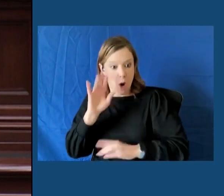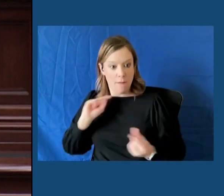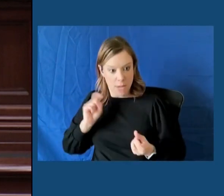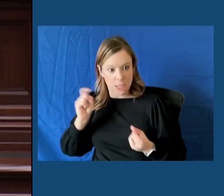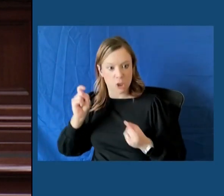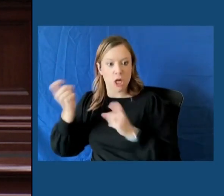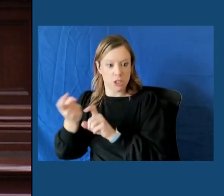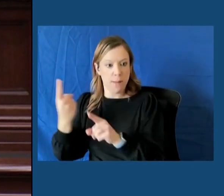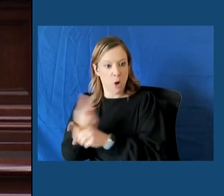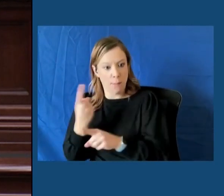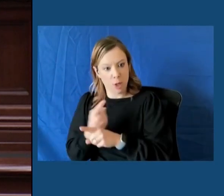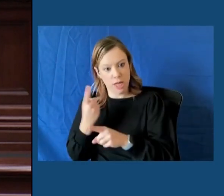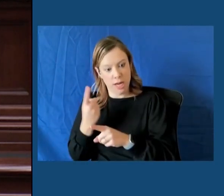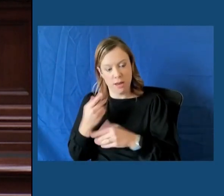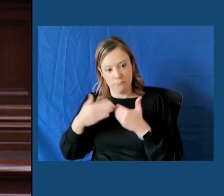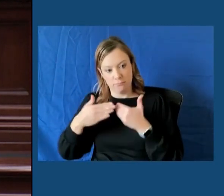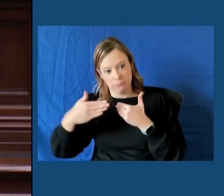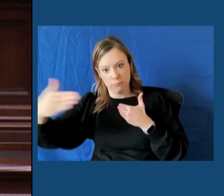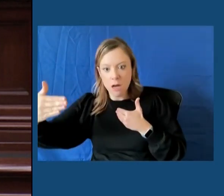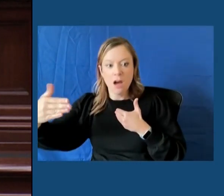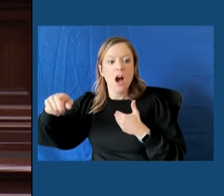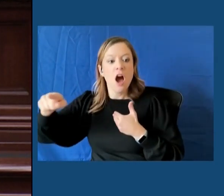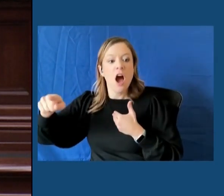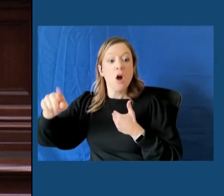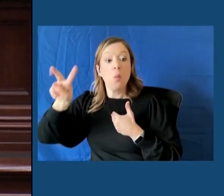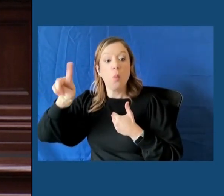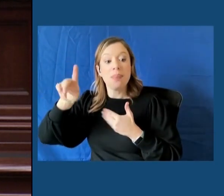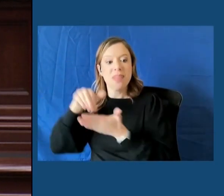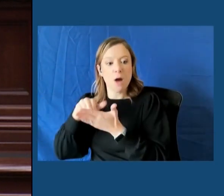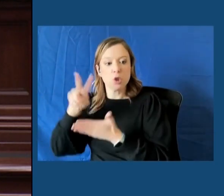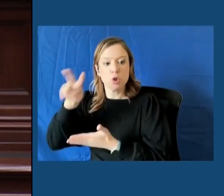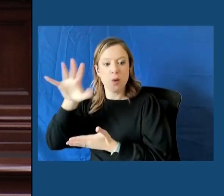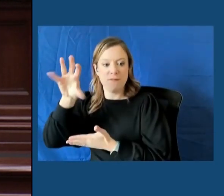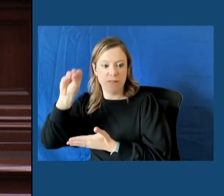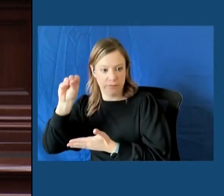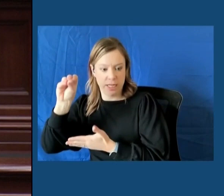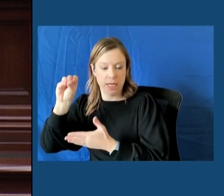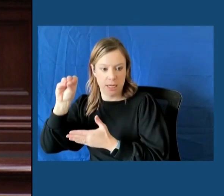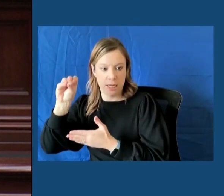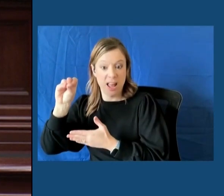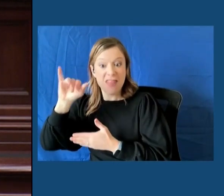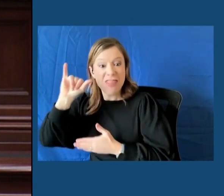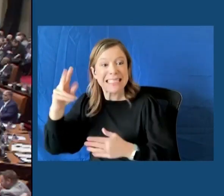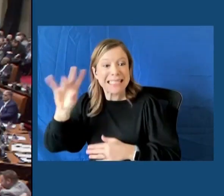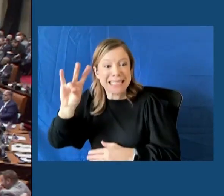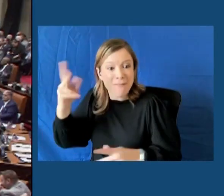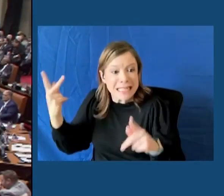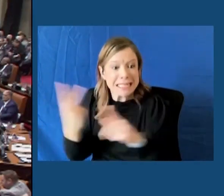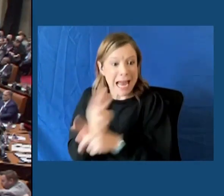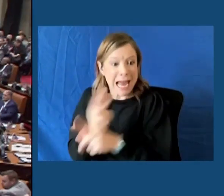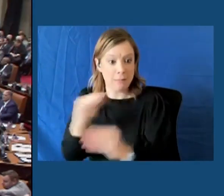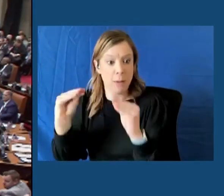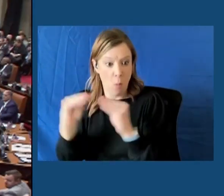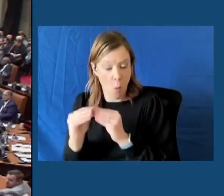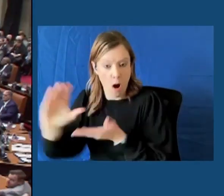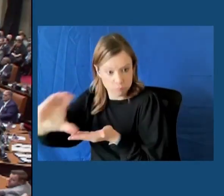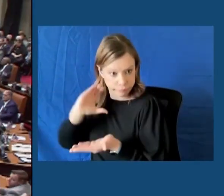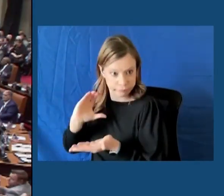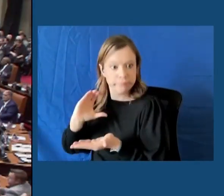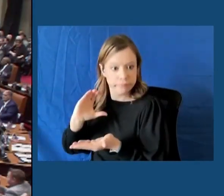as $1,250. That's seven times more than it's been, and I say it's about time.